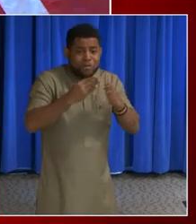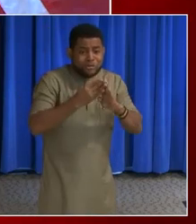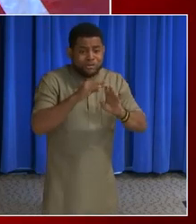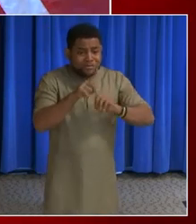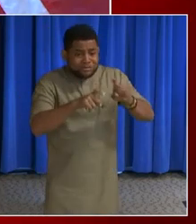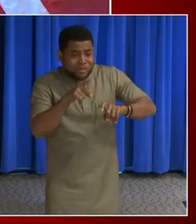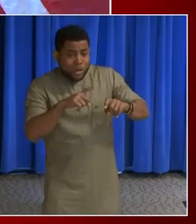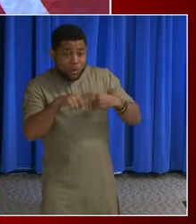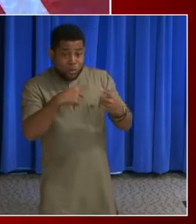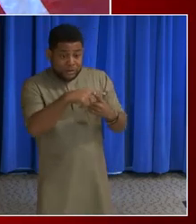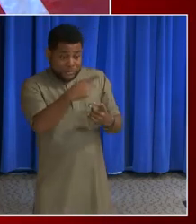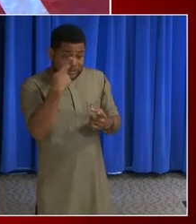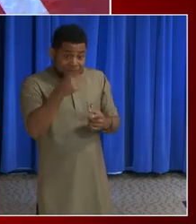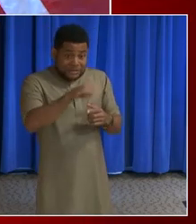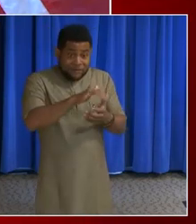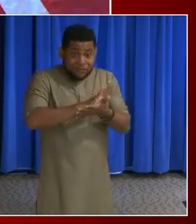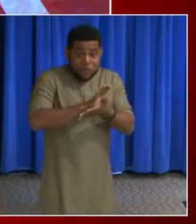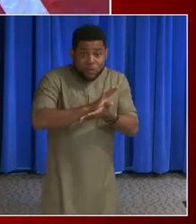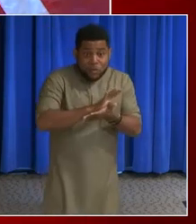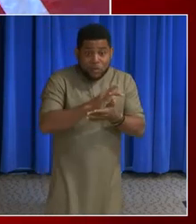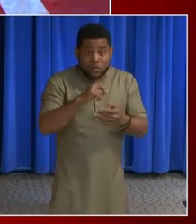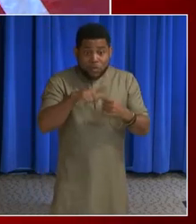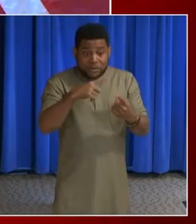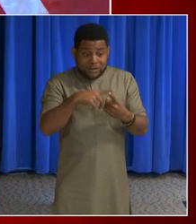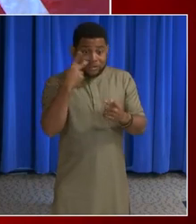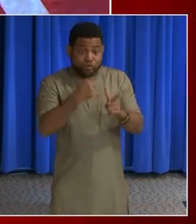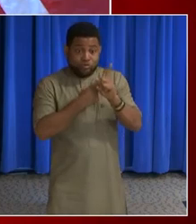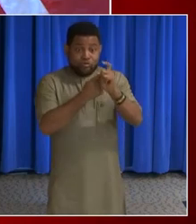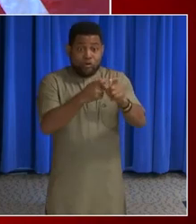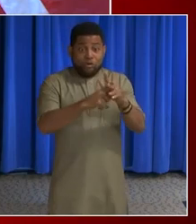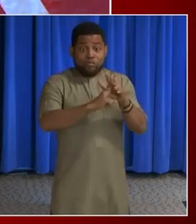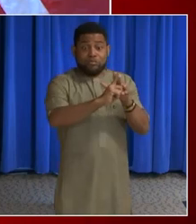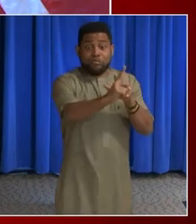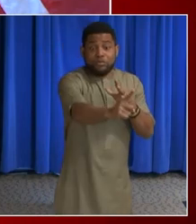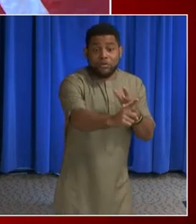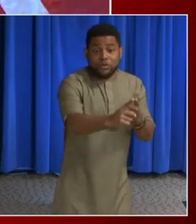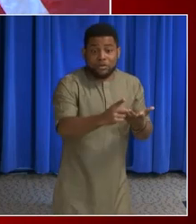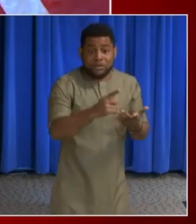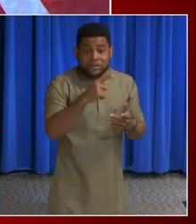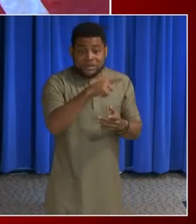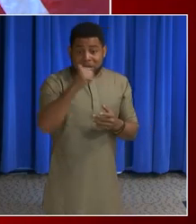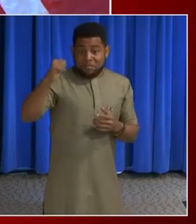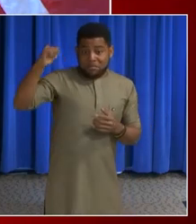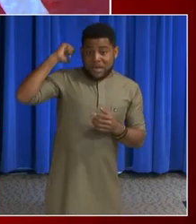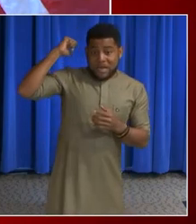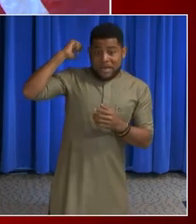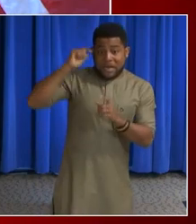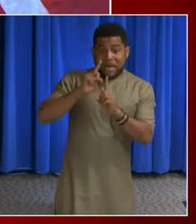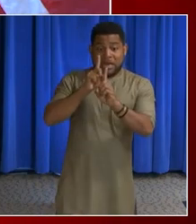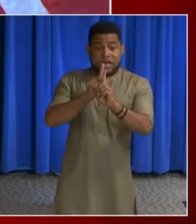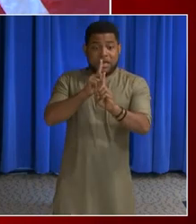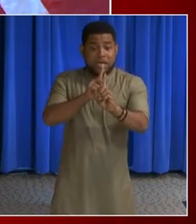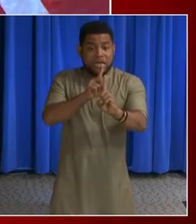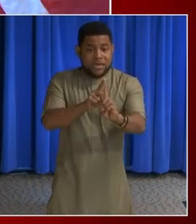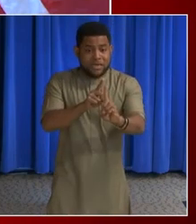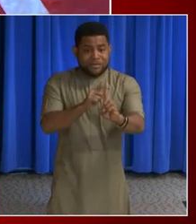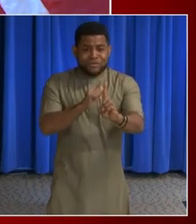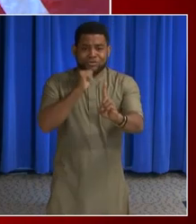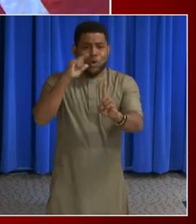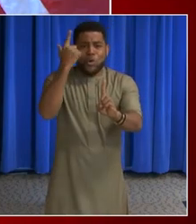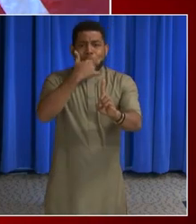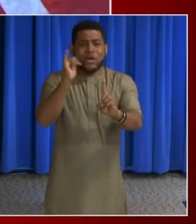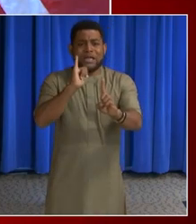video of the suspect running away with his back toward the officer, it does not appear that he is pointing the gun